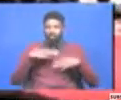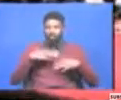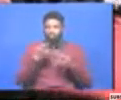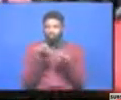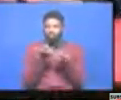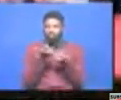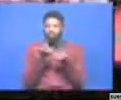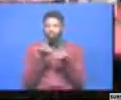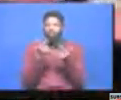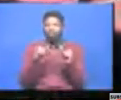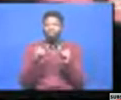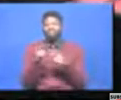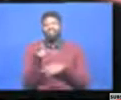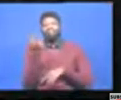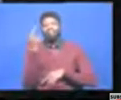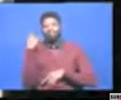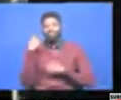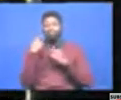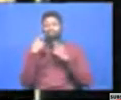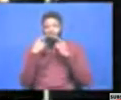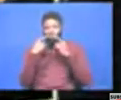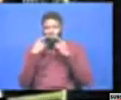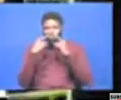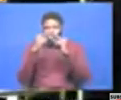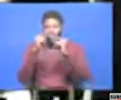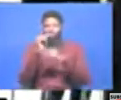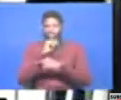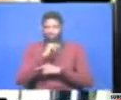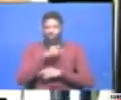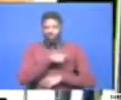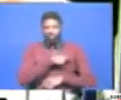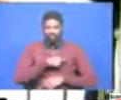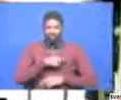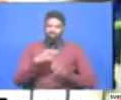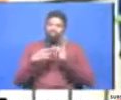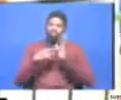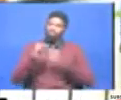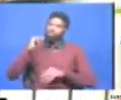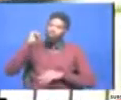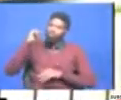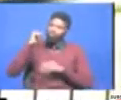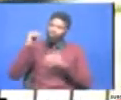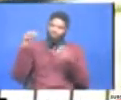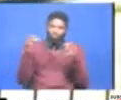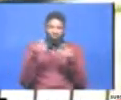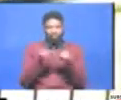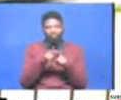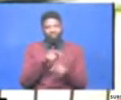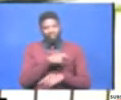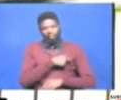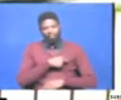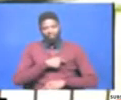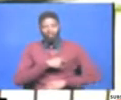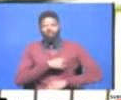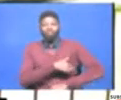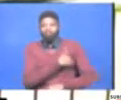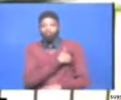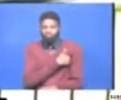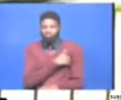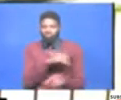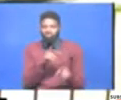had been told yesterday, which are the agents representing the political parties, the chief agents, the IEBC